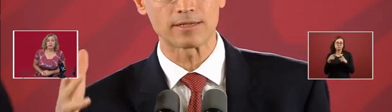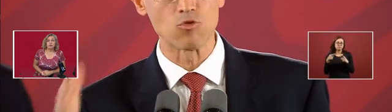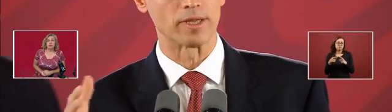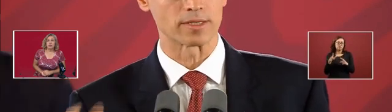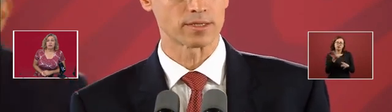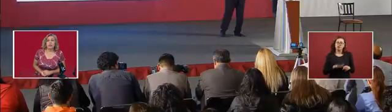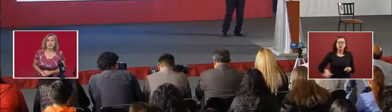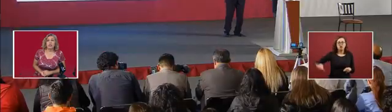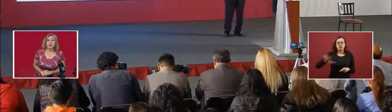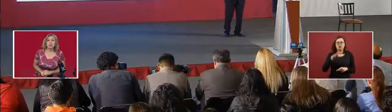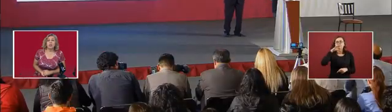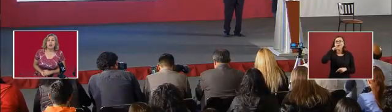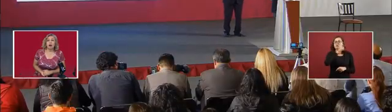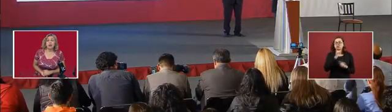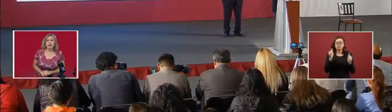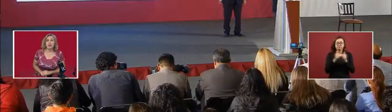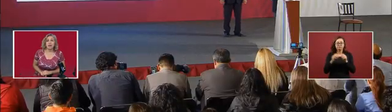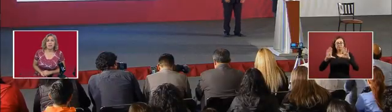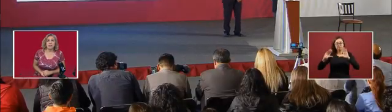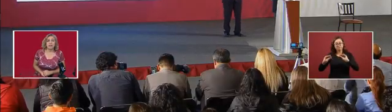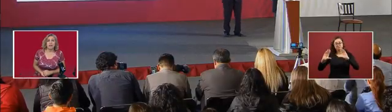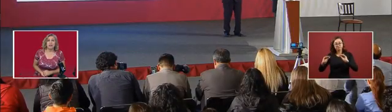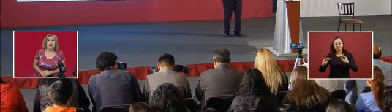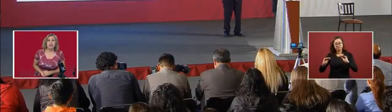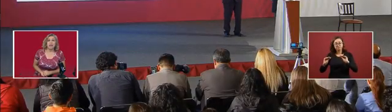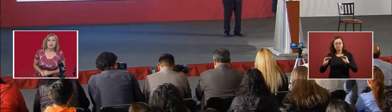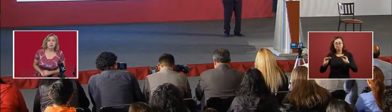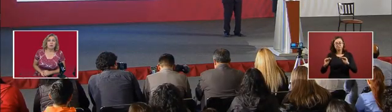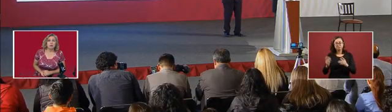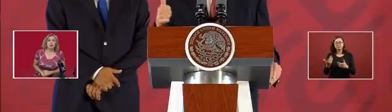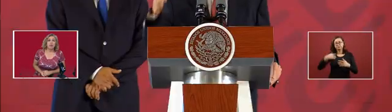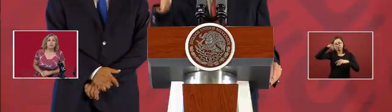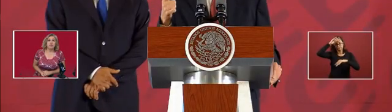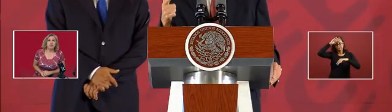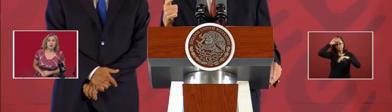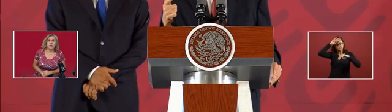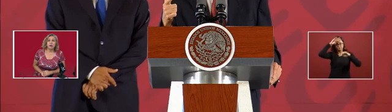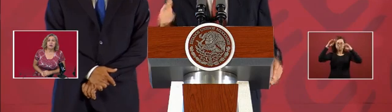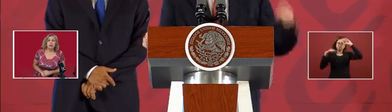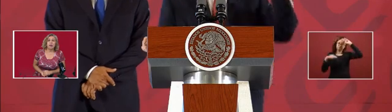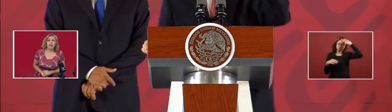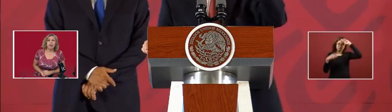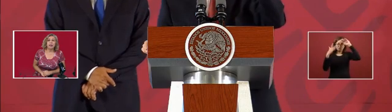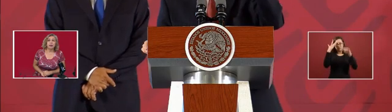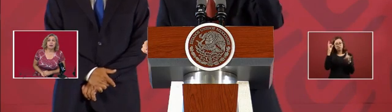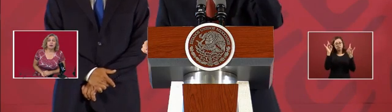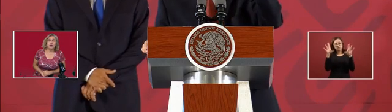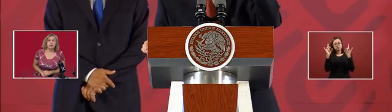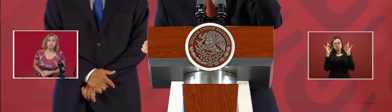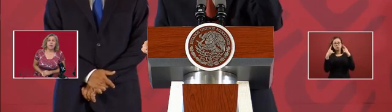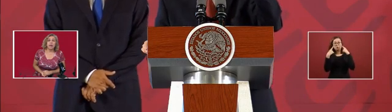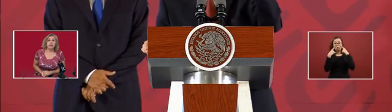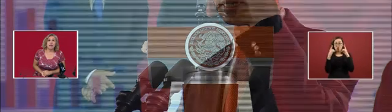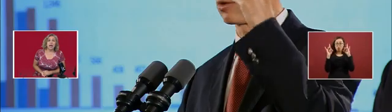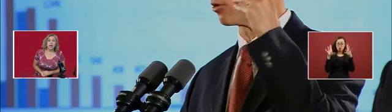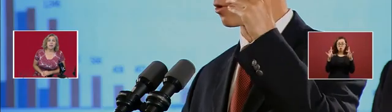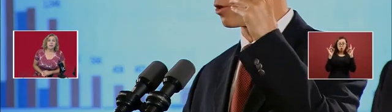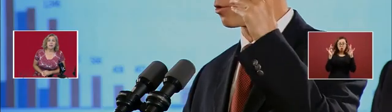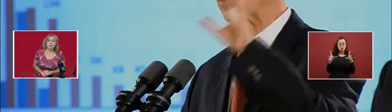Zika and symptom of dengue. And the last part is, who has dengue will